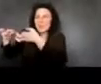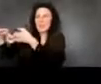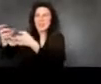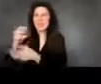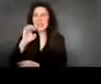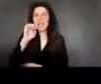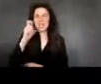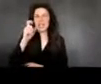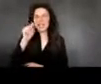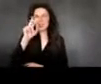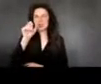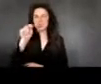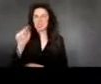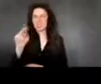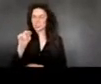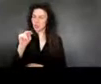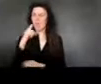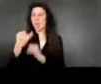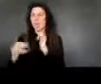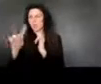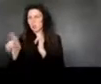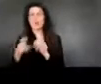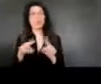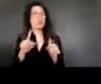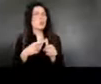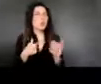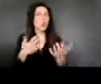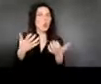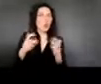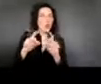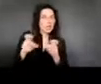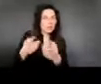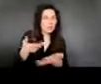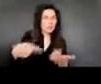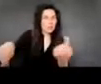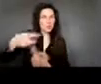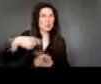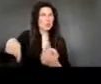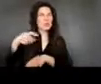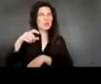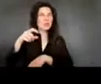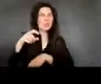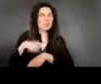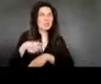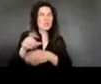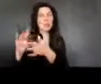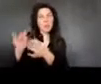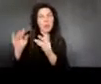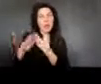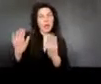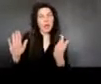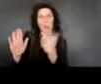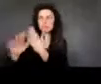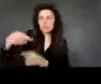I wanted to kind of create a space for the panelists to kind of comment on each other's work, pick up some of the threads of things that came out during